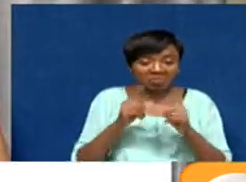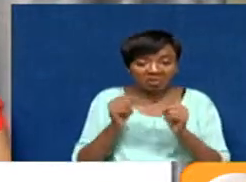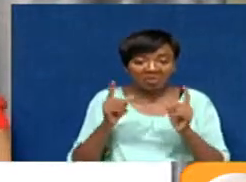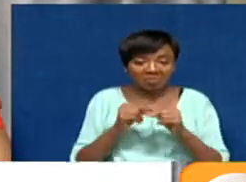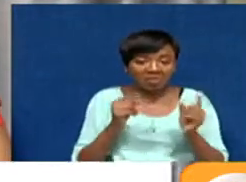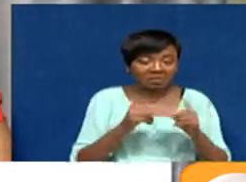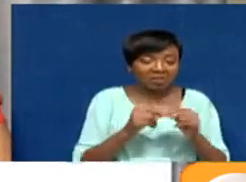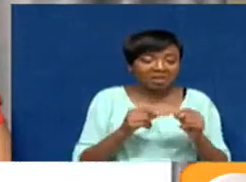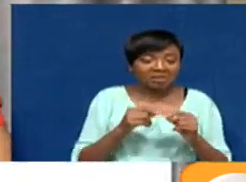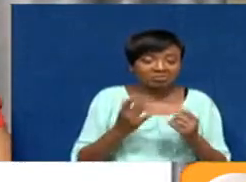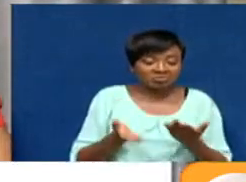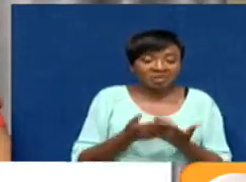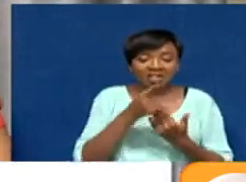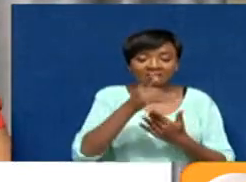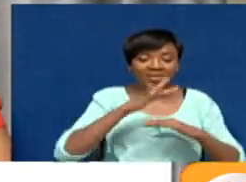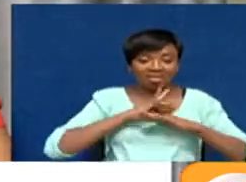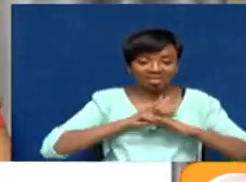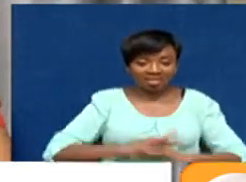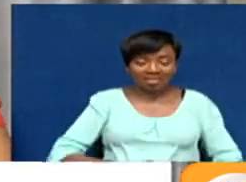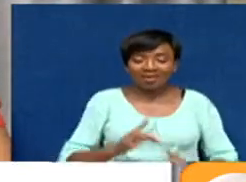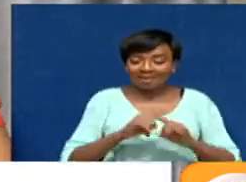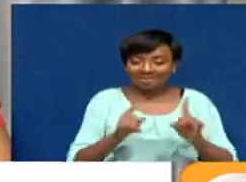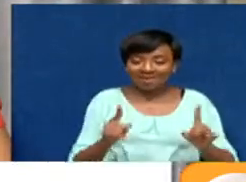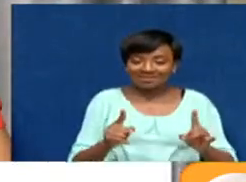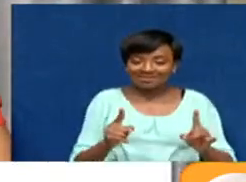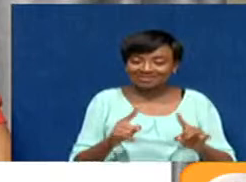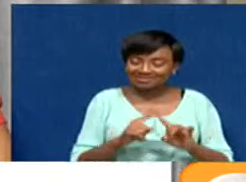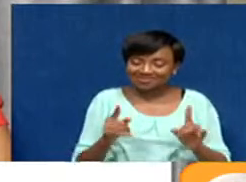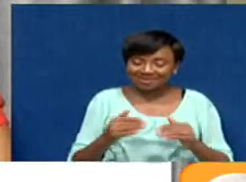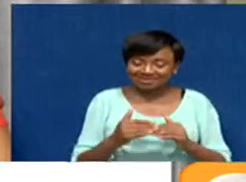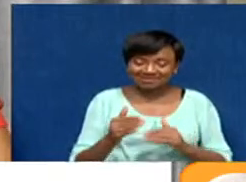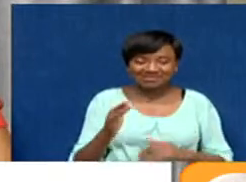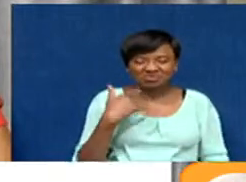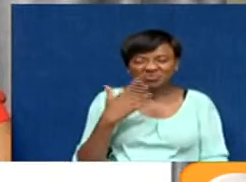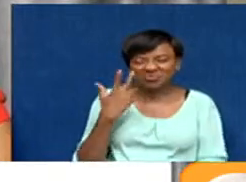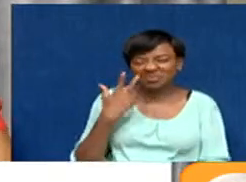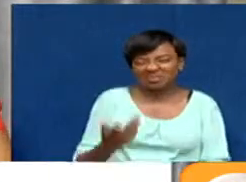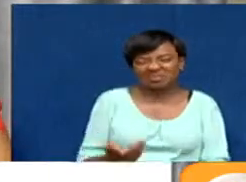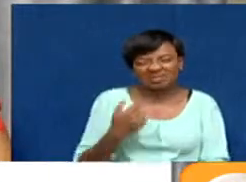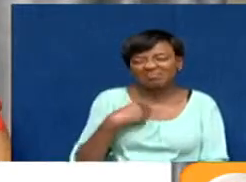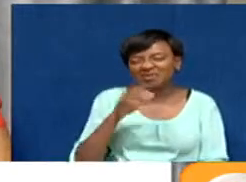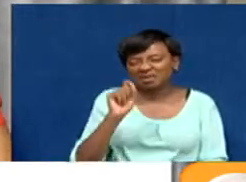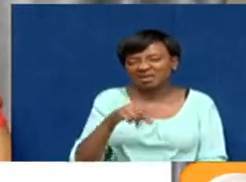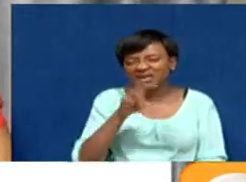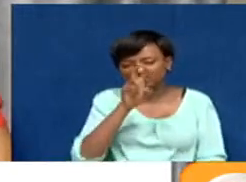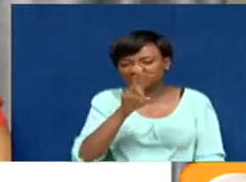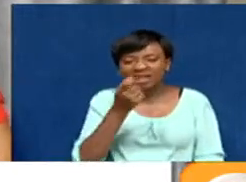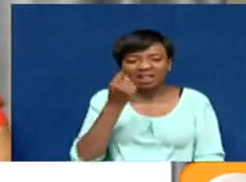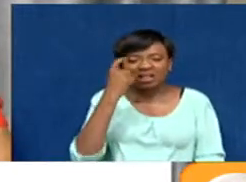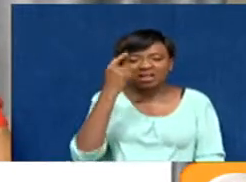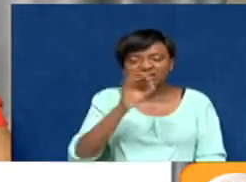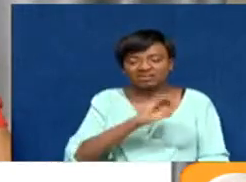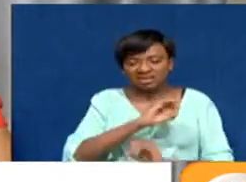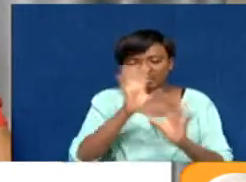would comfort people. But somehow the reality is coming. And I can read below the line that,